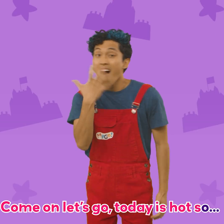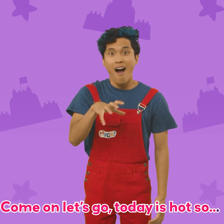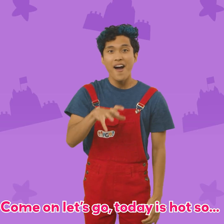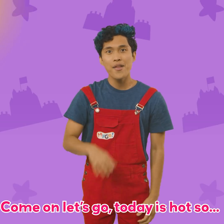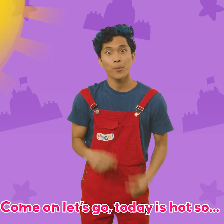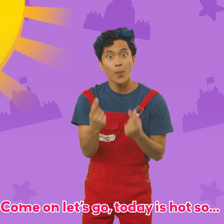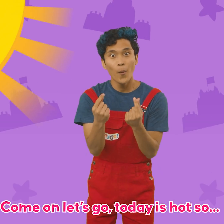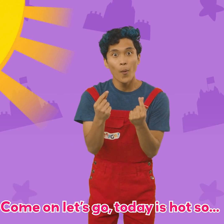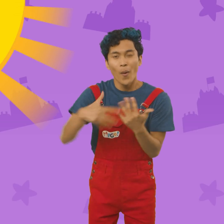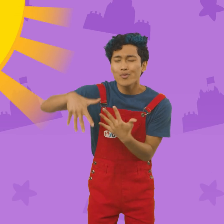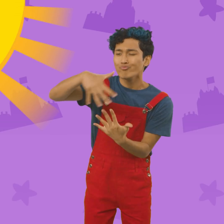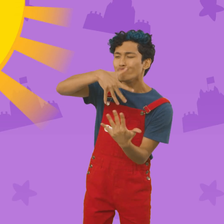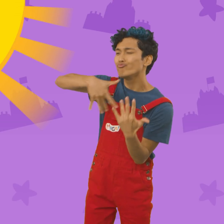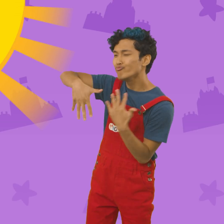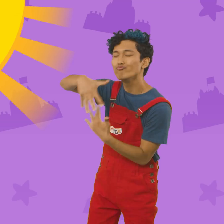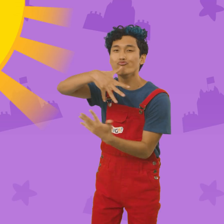Today is hot, so